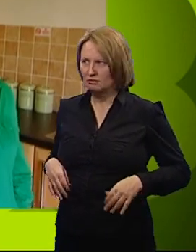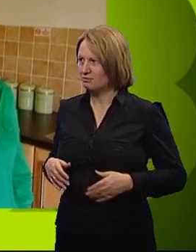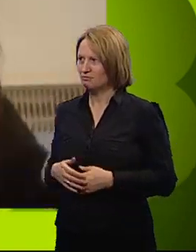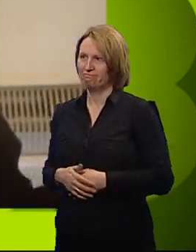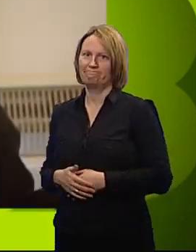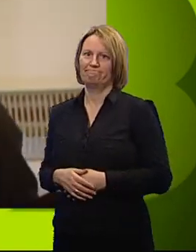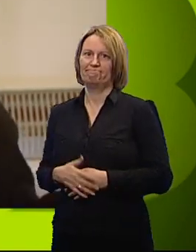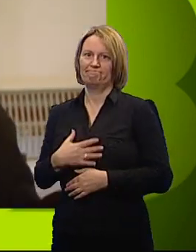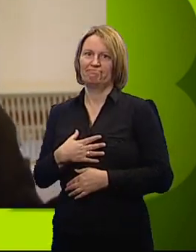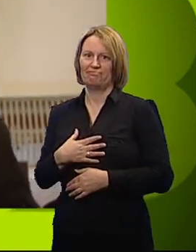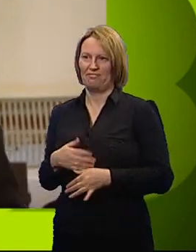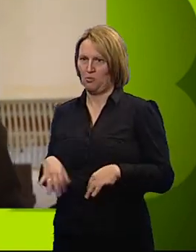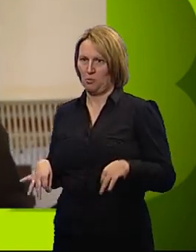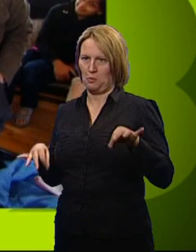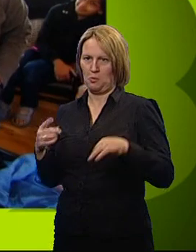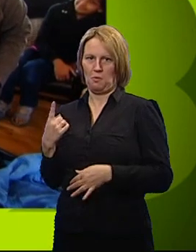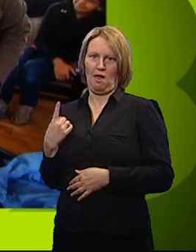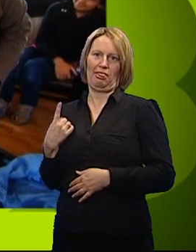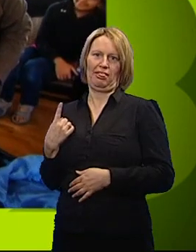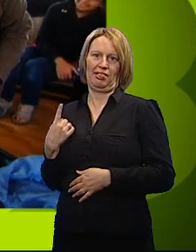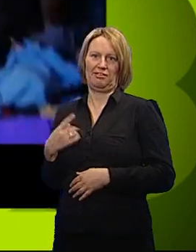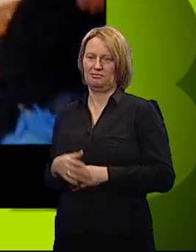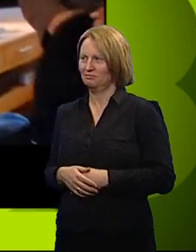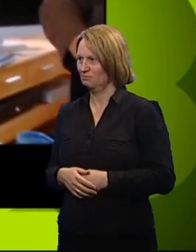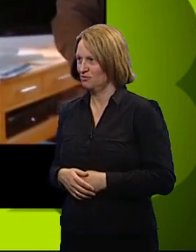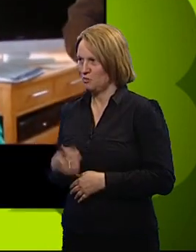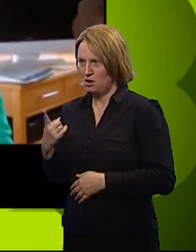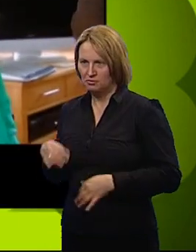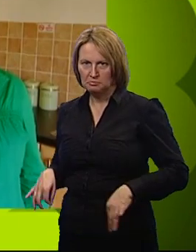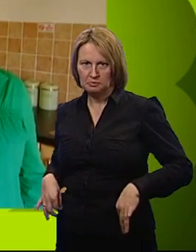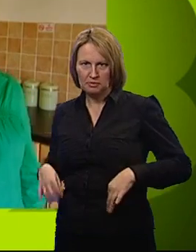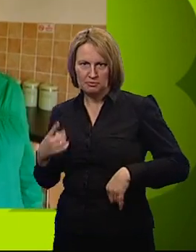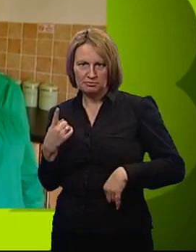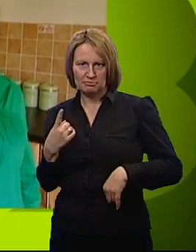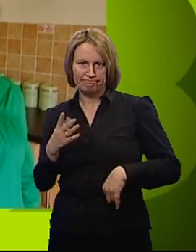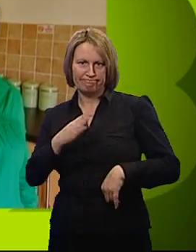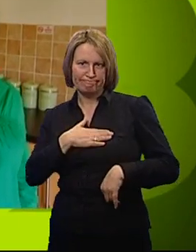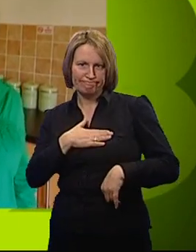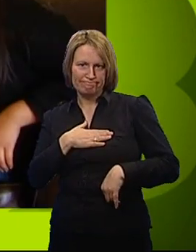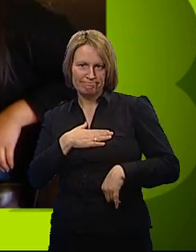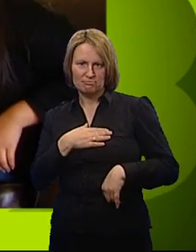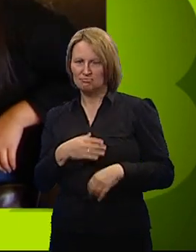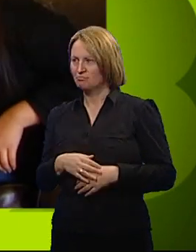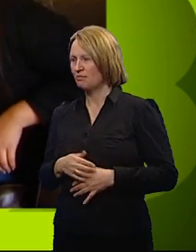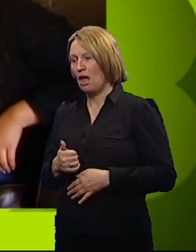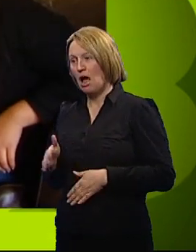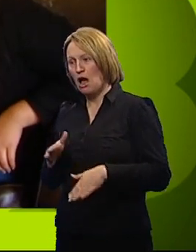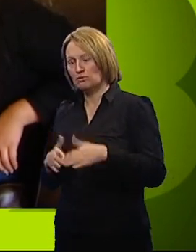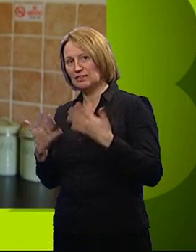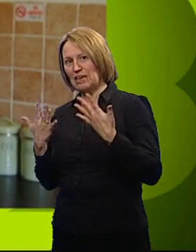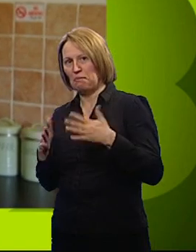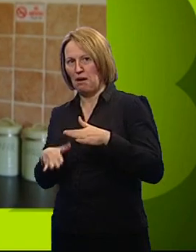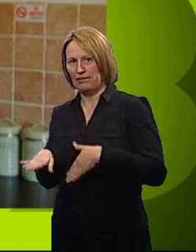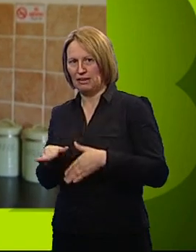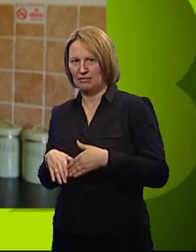I was right. I found one pair so far. Not looking good. Only one pair of underpants. Bit gutted about that. Mark's out of 10 for